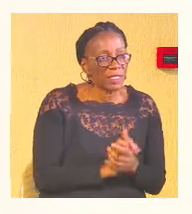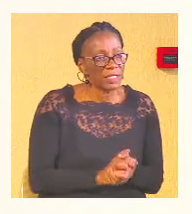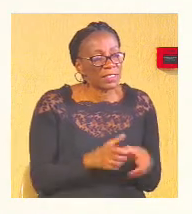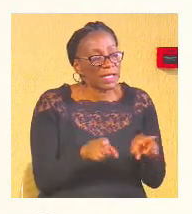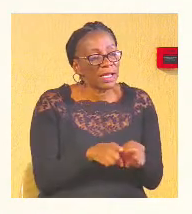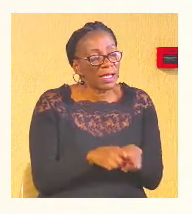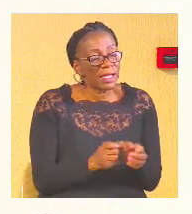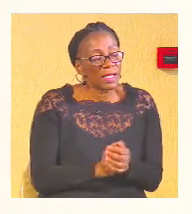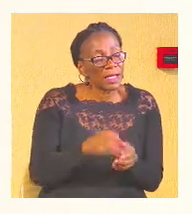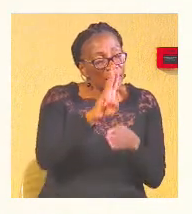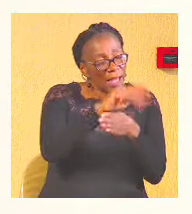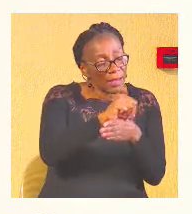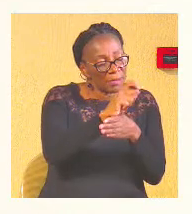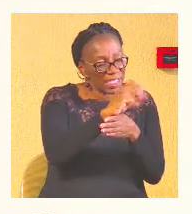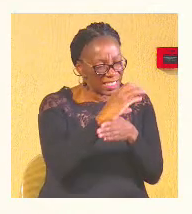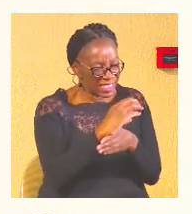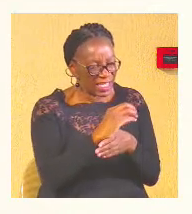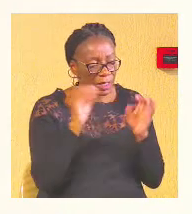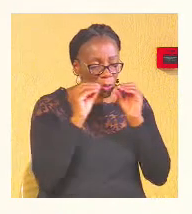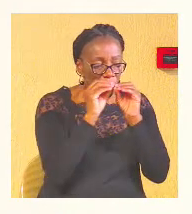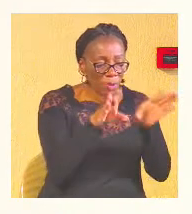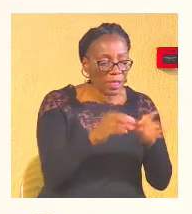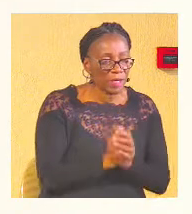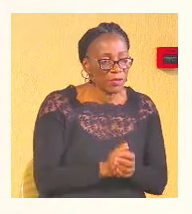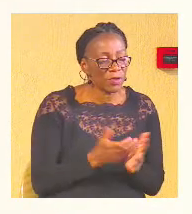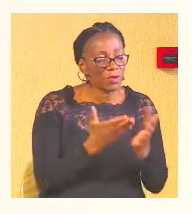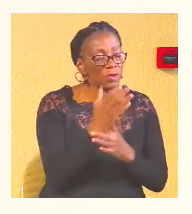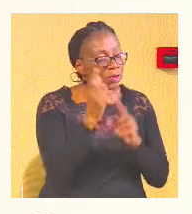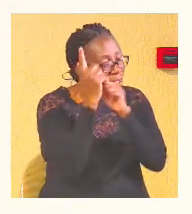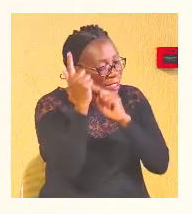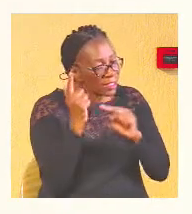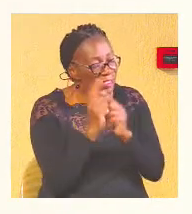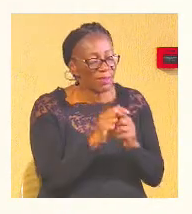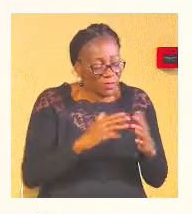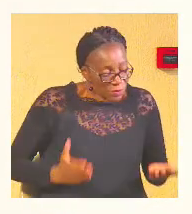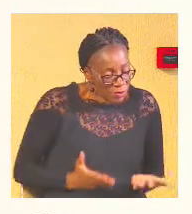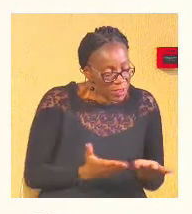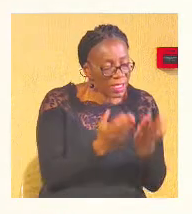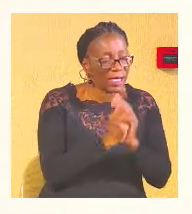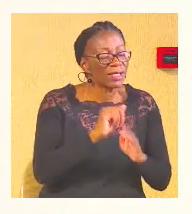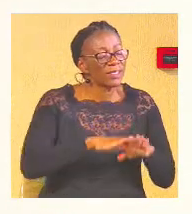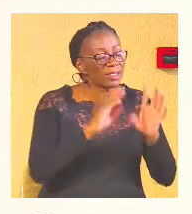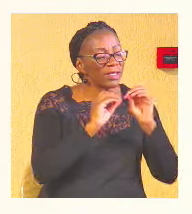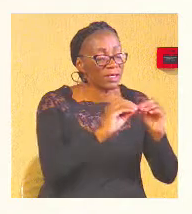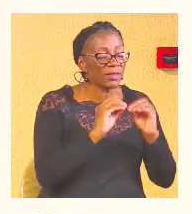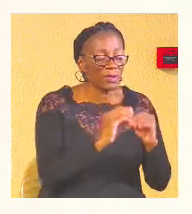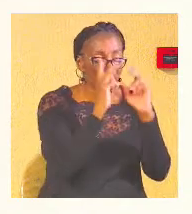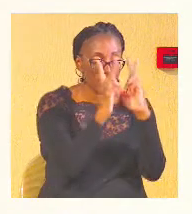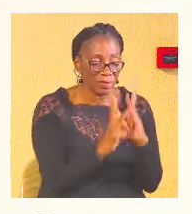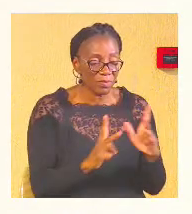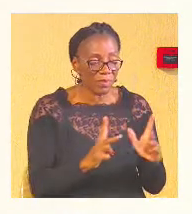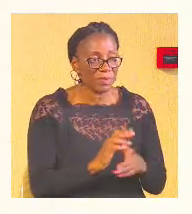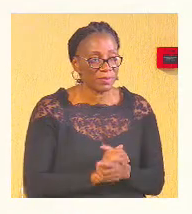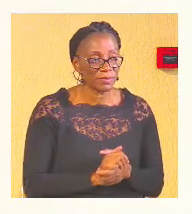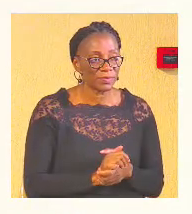to educate the public, to encourage them to stay home. So it's all this information. And we are also saying that as much as there is